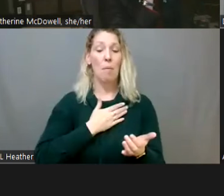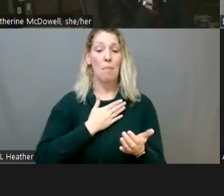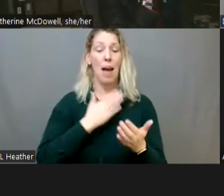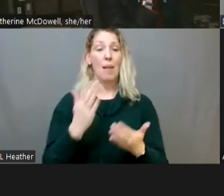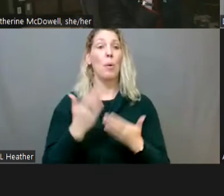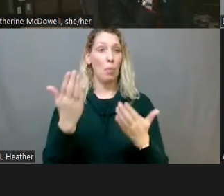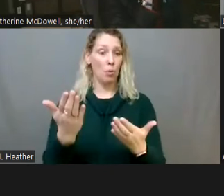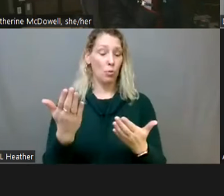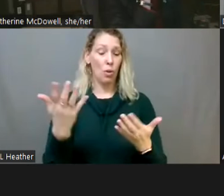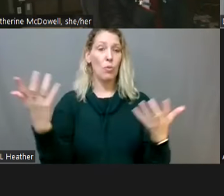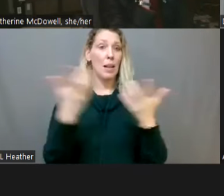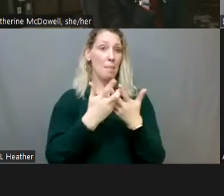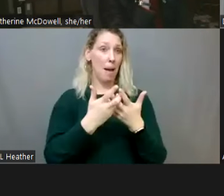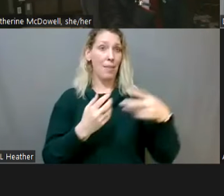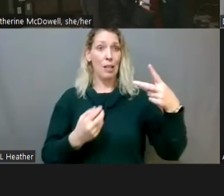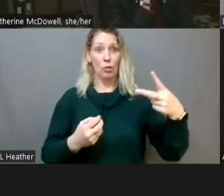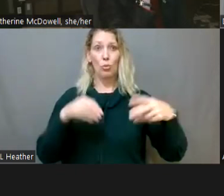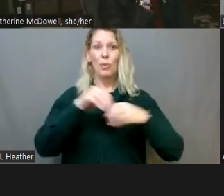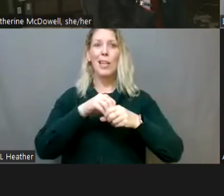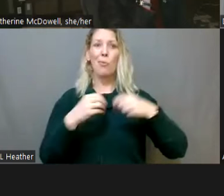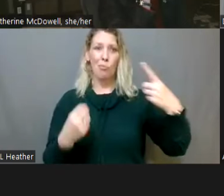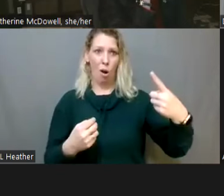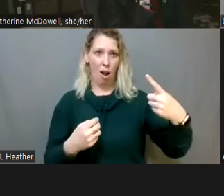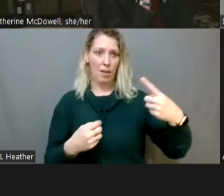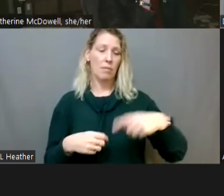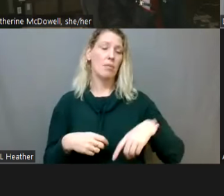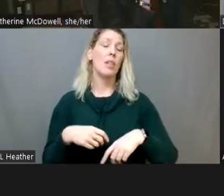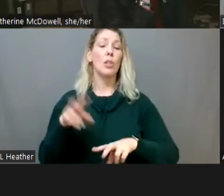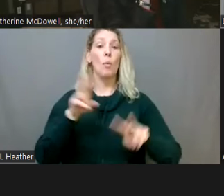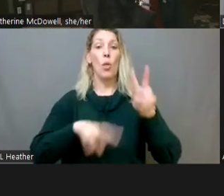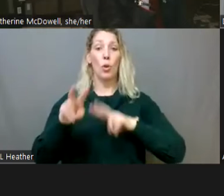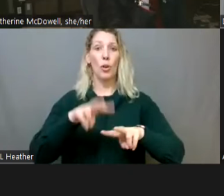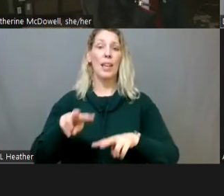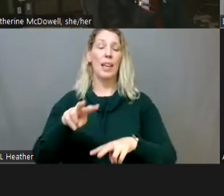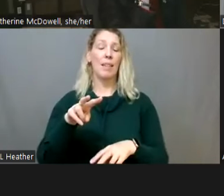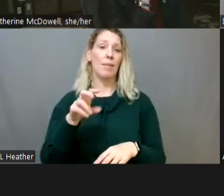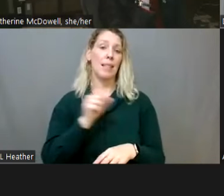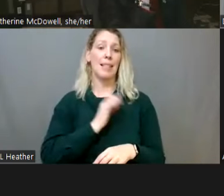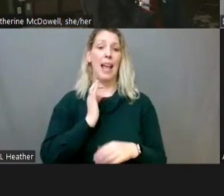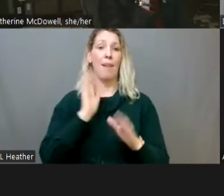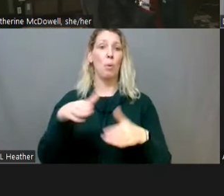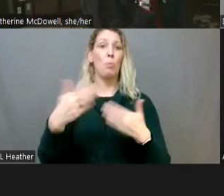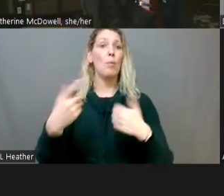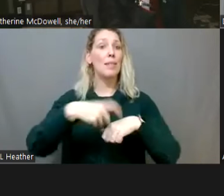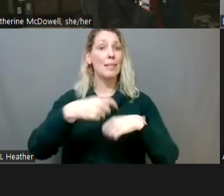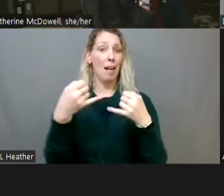was to combine the 2 into one, and looking at the staff's proposed timeline,